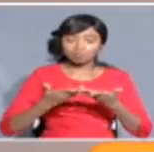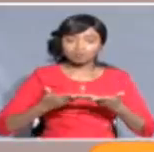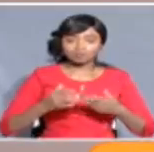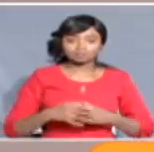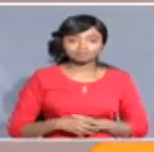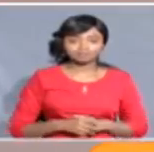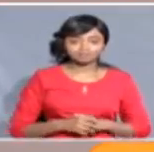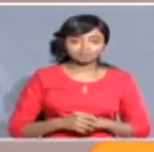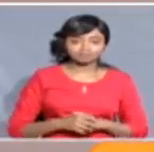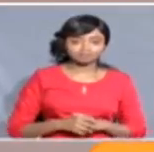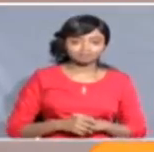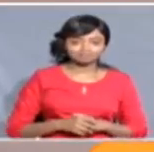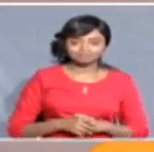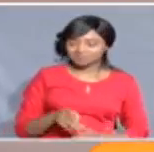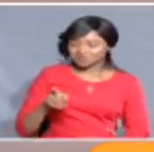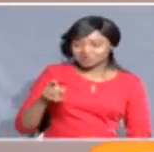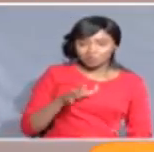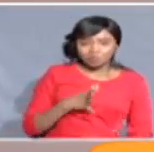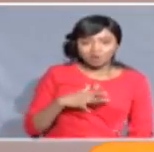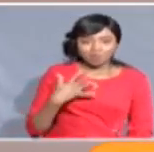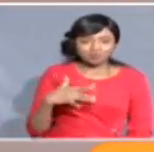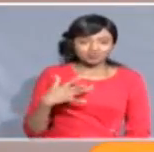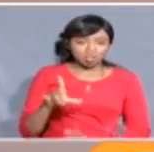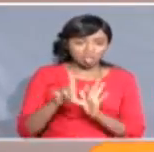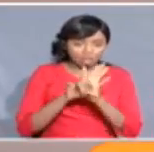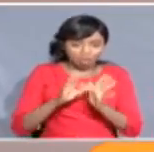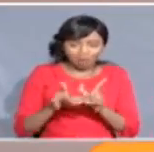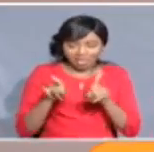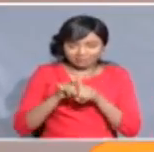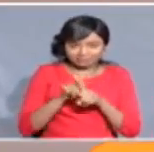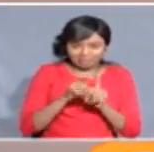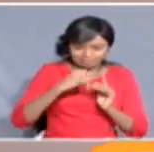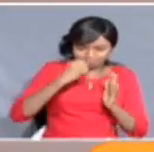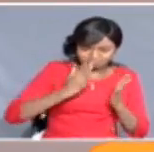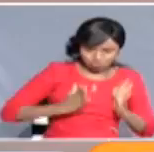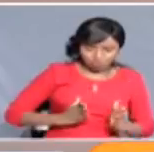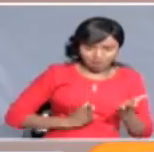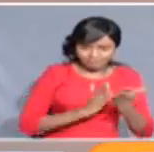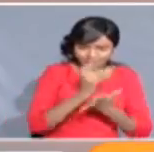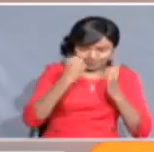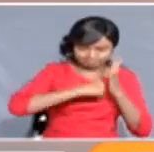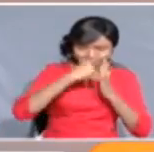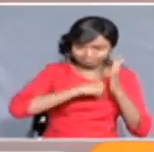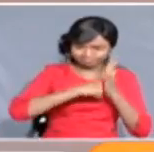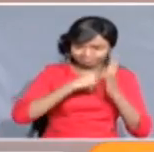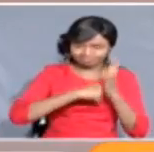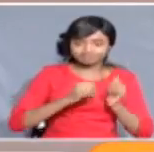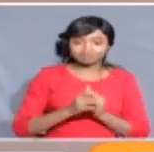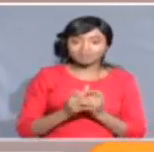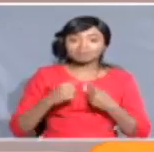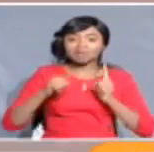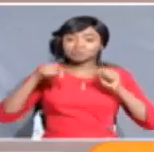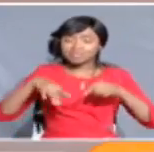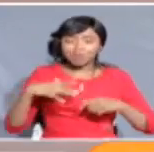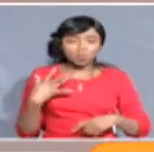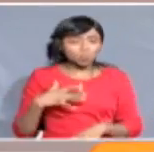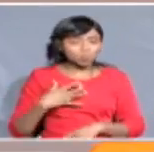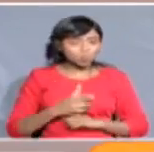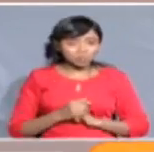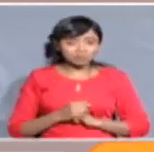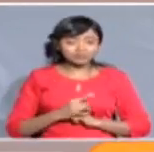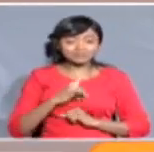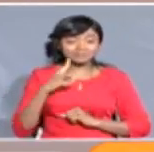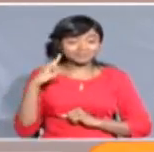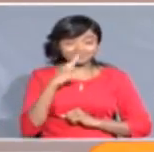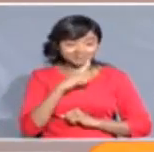Back. She's a lawyer and civil rights activist who to date is perhaps the most vocal and fiery